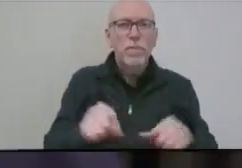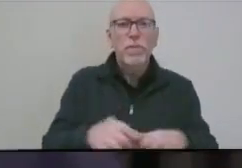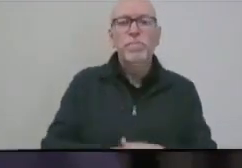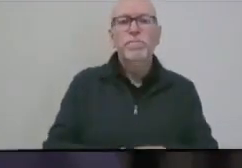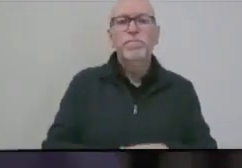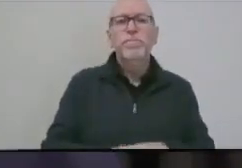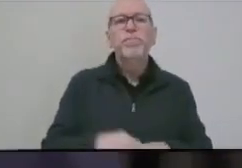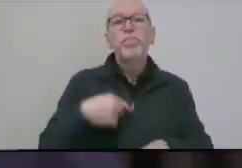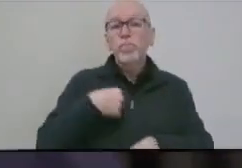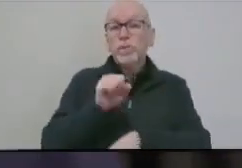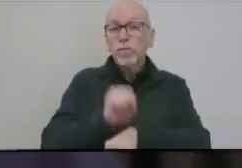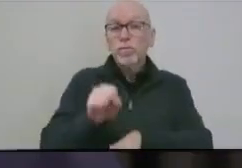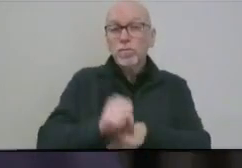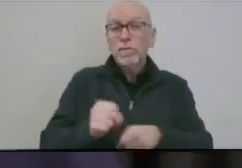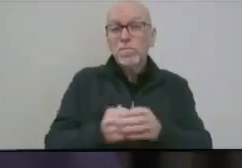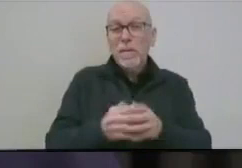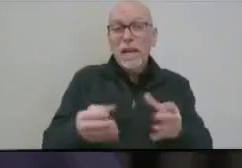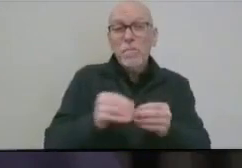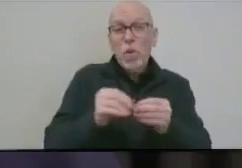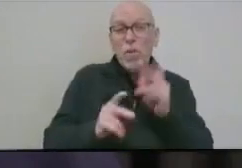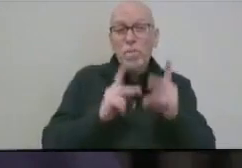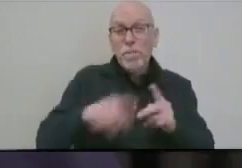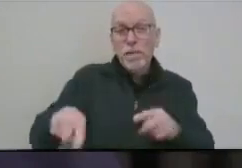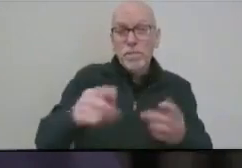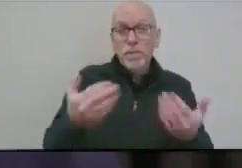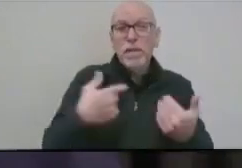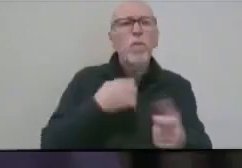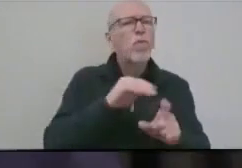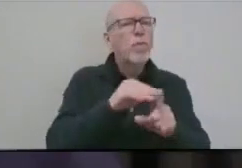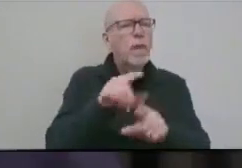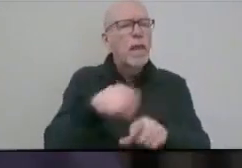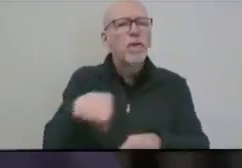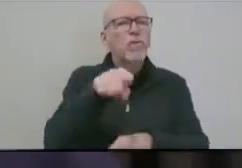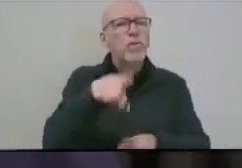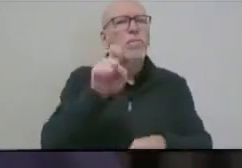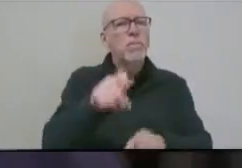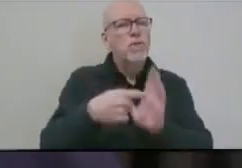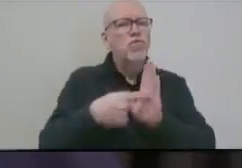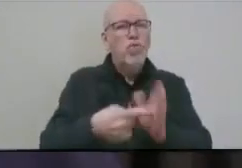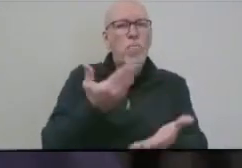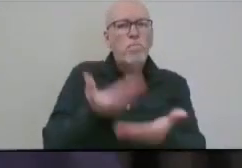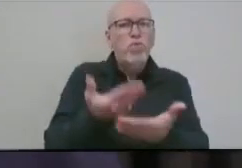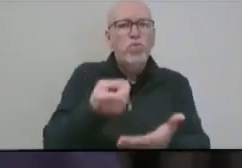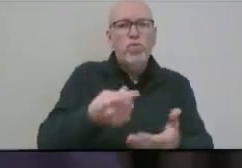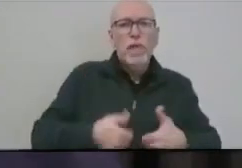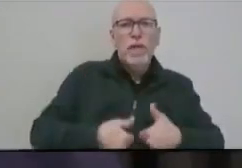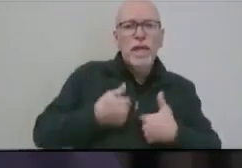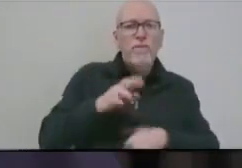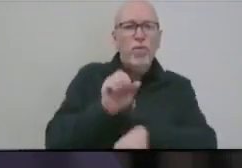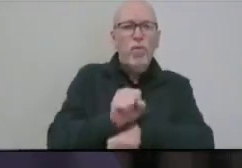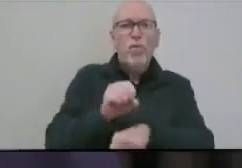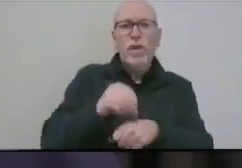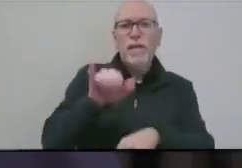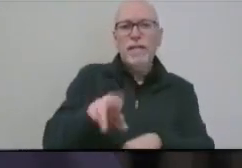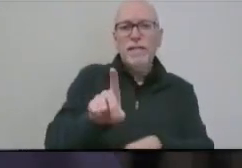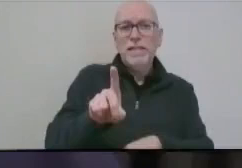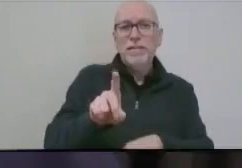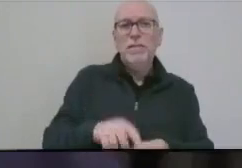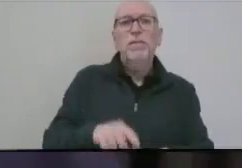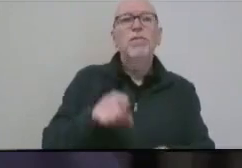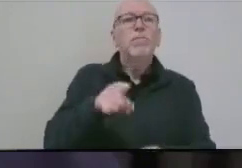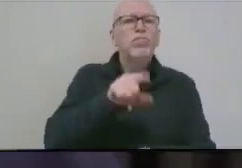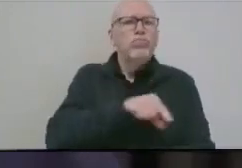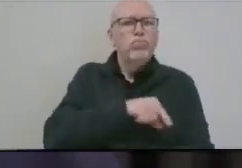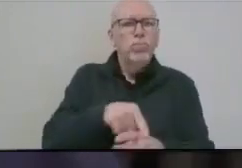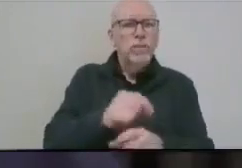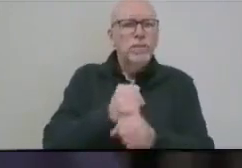work to expand vaccine eligibility, I want to remind Hoosiers that you will need to show proof that you live or work in Indiana and are eligible to receive